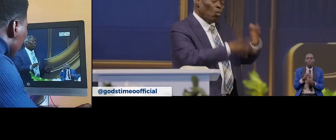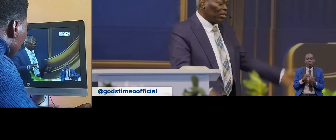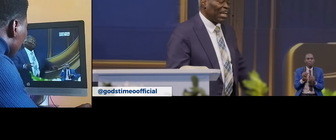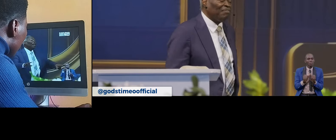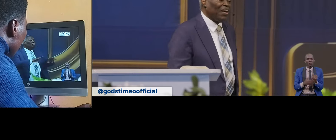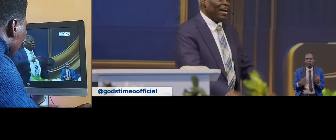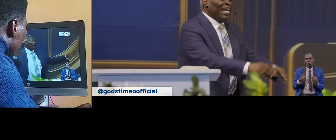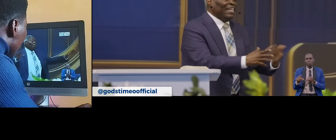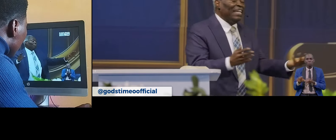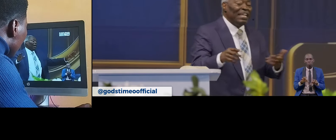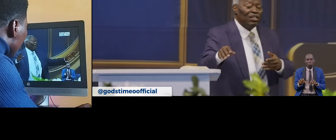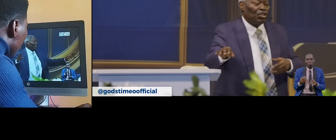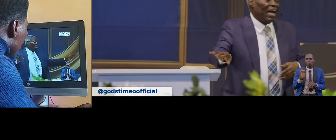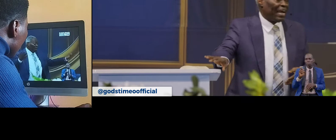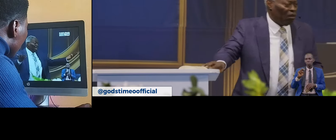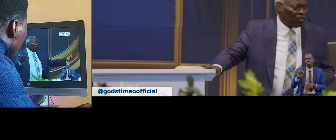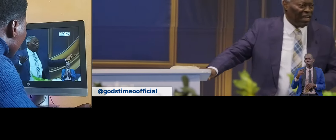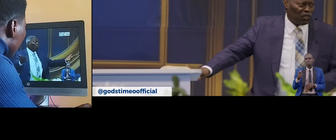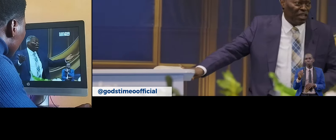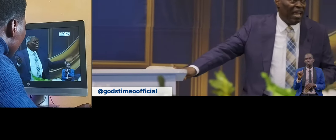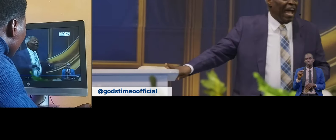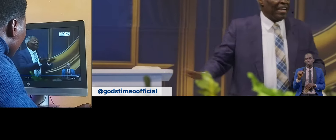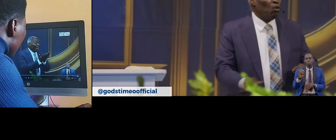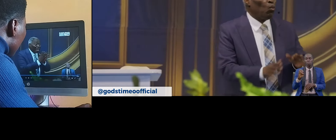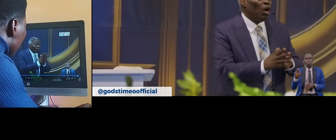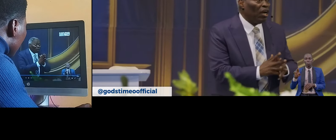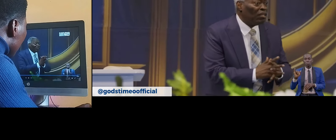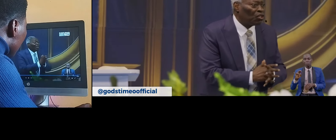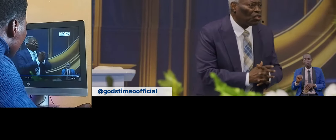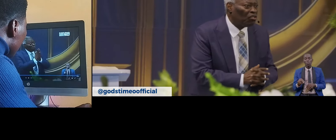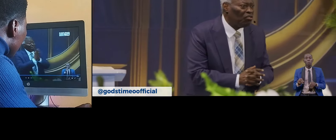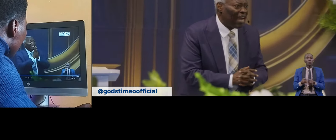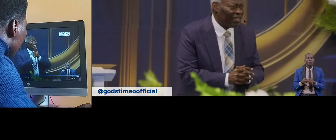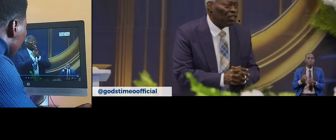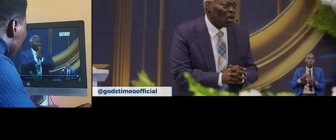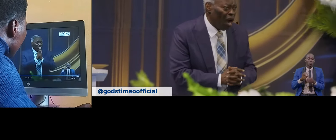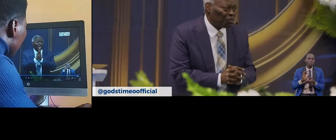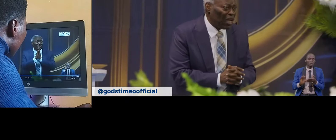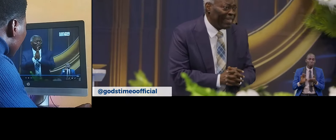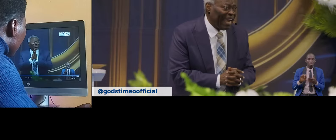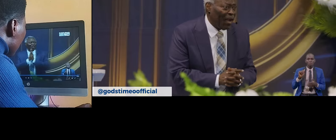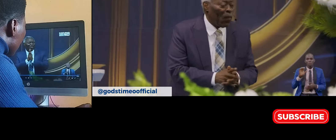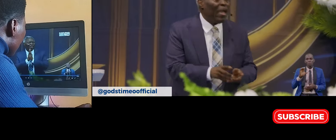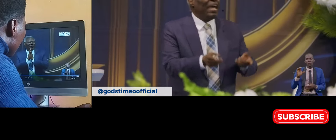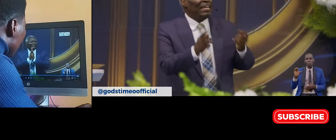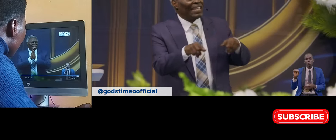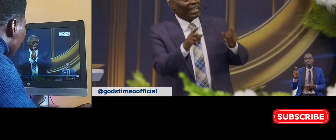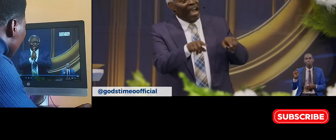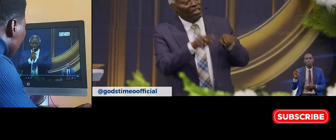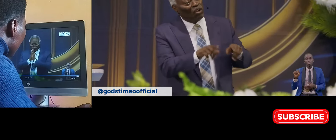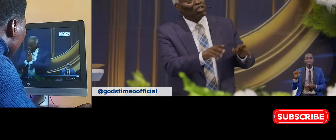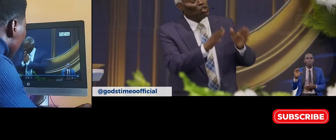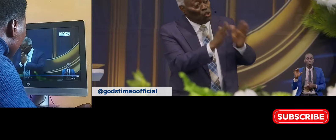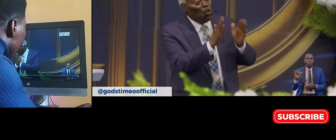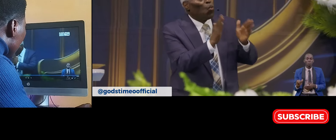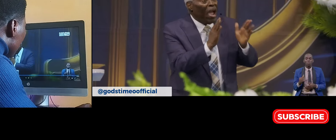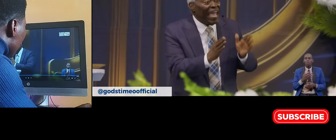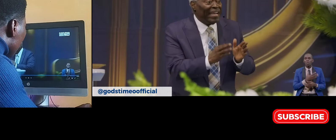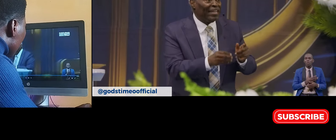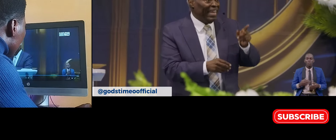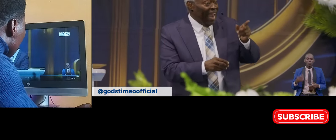engineering, whatever. They need it in accountancy. And a world that is upside down, that cannot